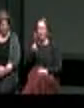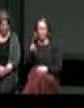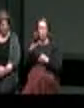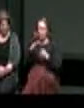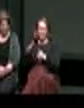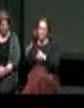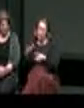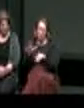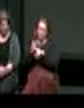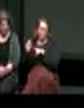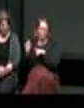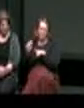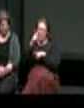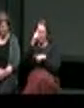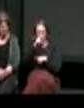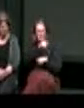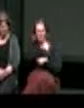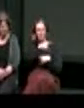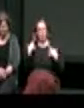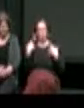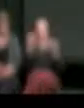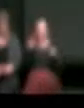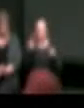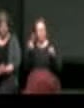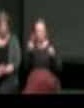that good because of recovery.